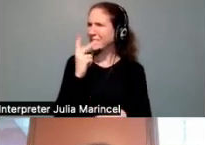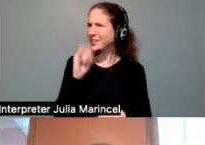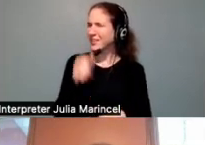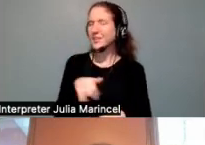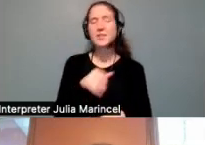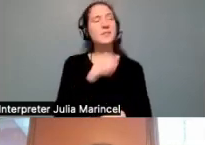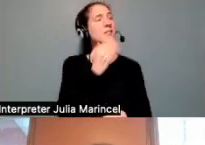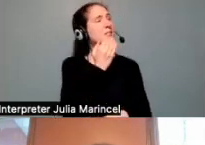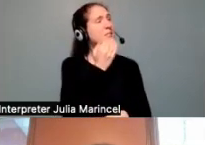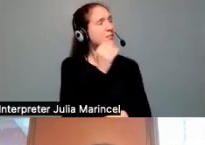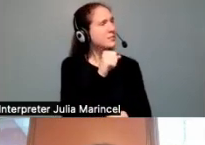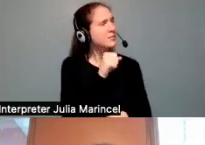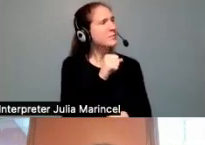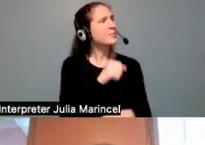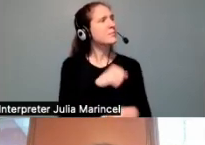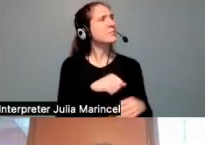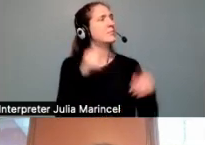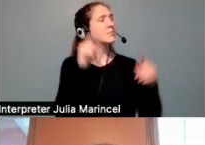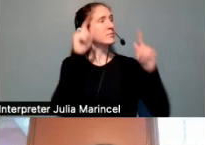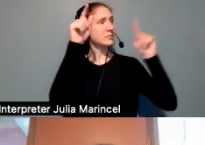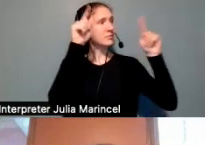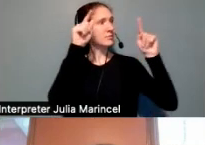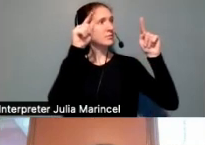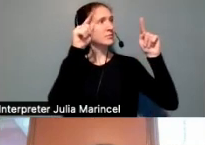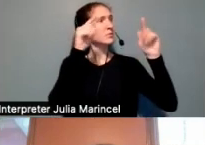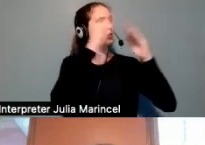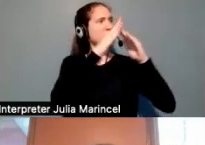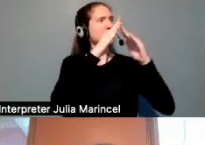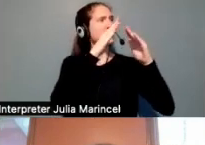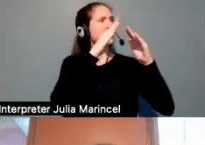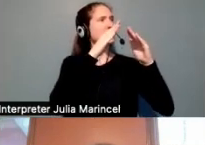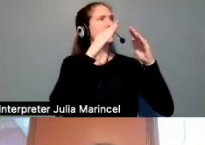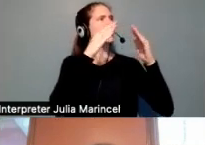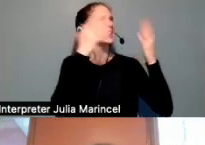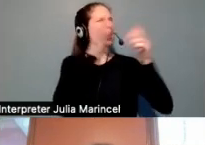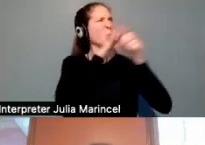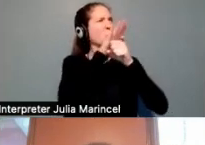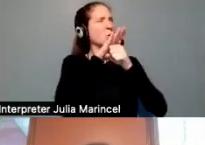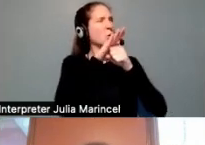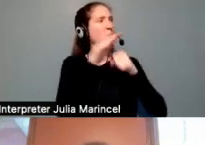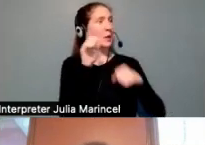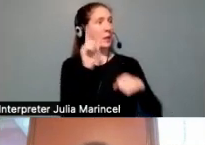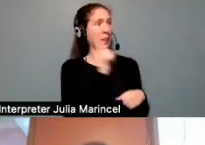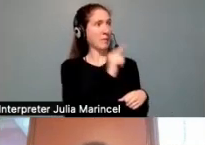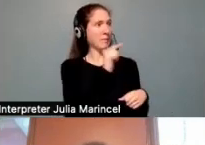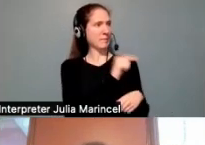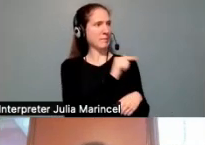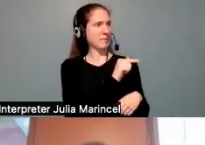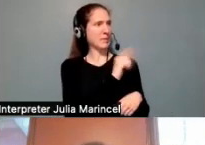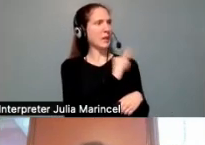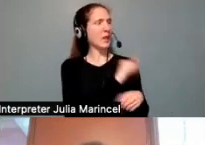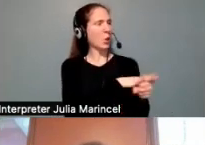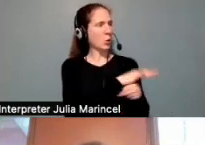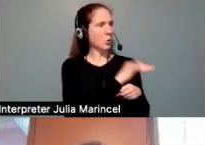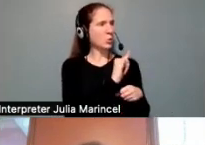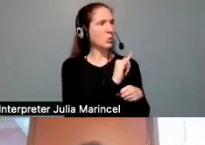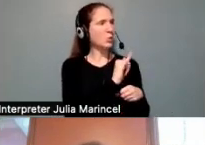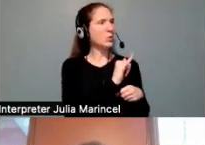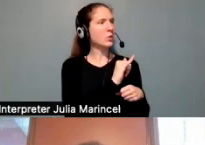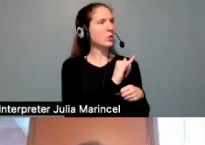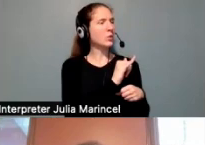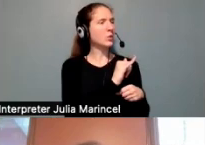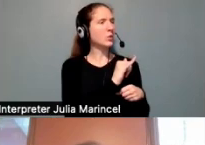are turtles around here, and the bottom left is as well. The top left is a wood turtle,